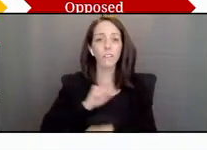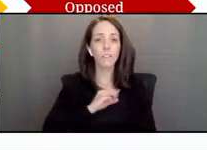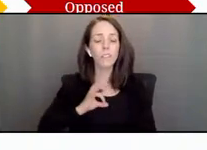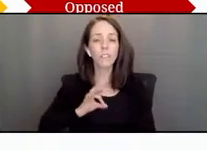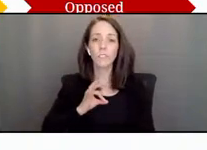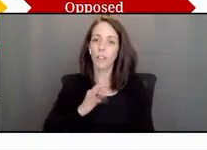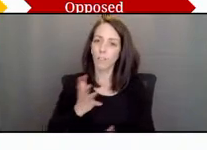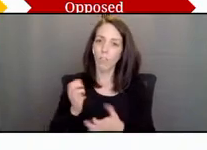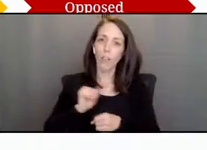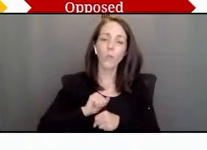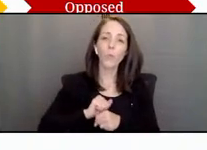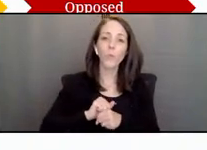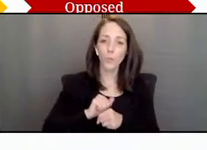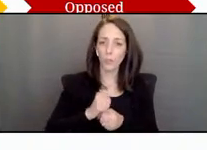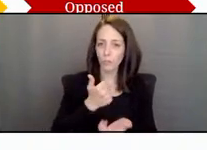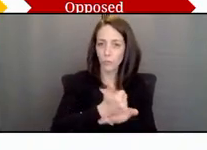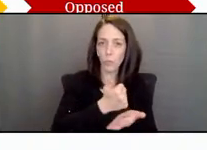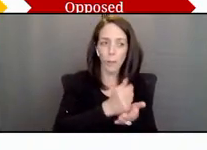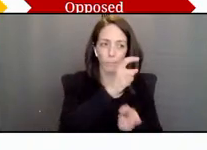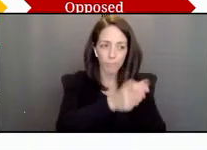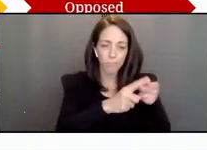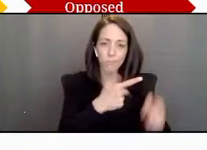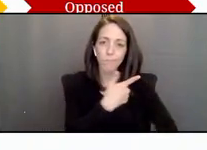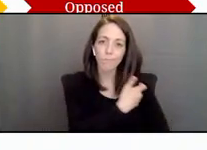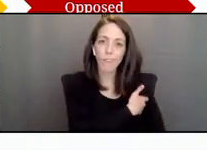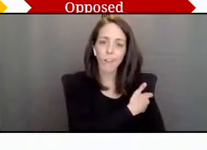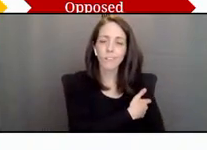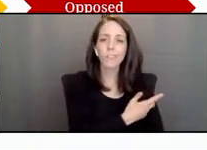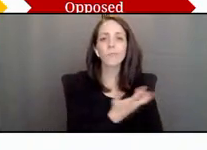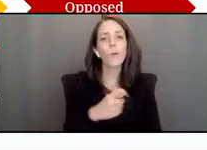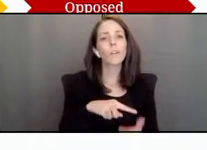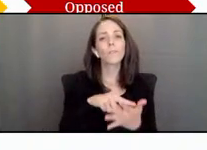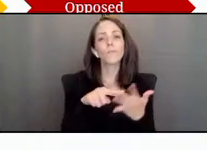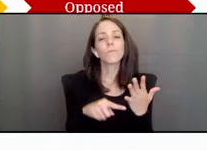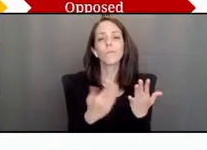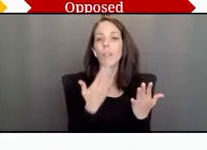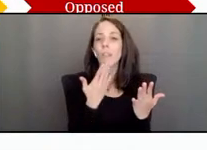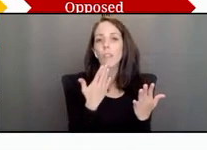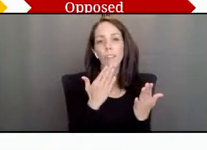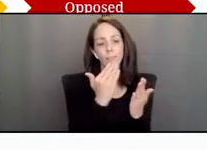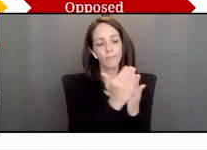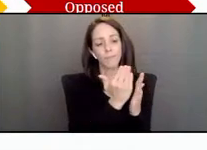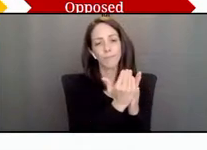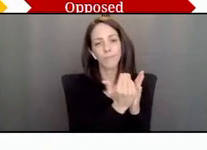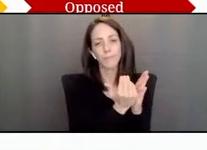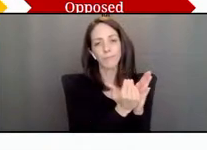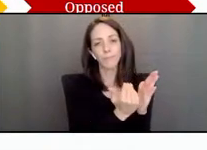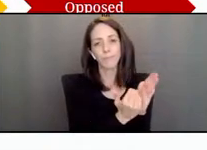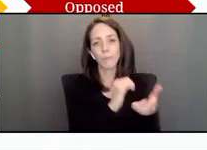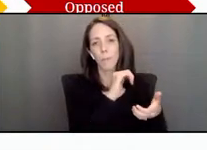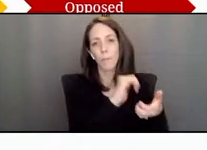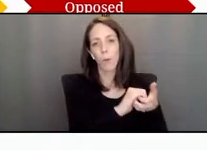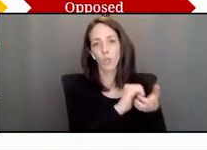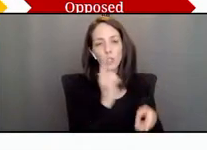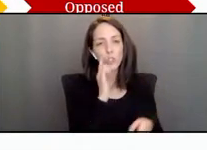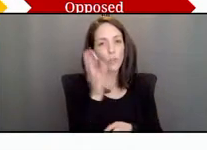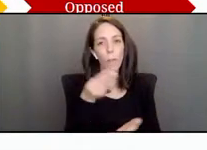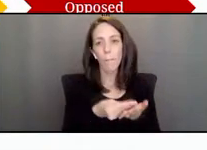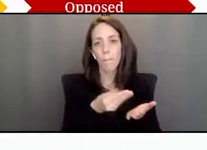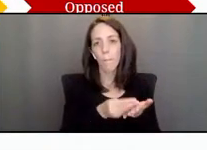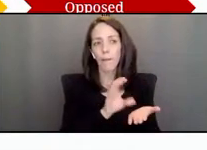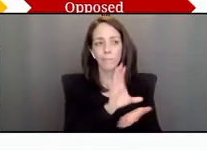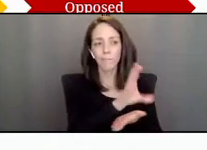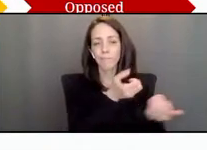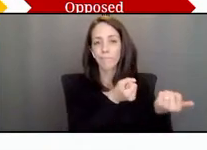And I would like to specifically thank Cambia, Columbia Bank, the Portland Trailblazers, and the OHA for their monetary and in-kind donations that have helped to power these